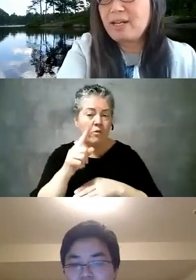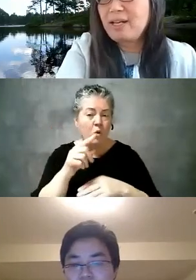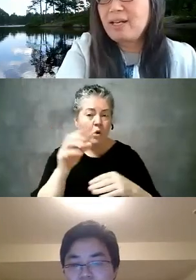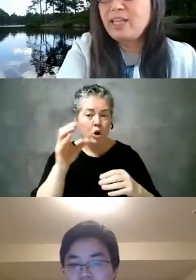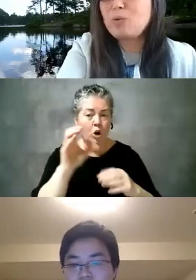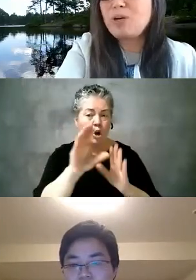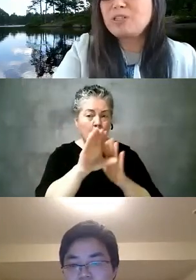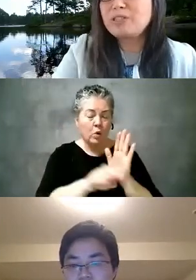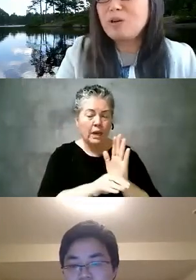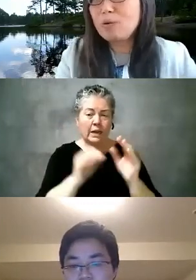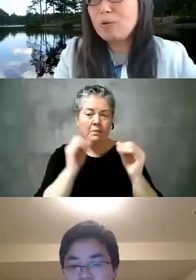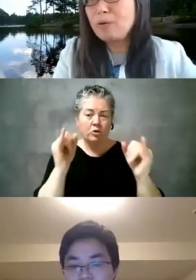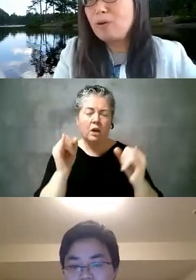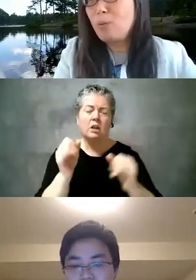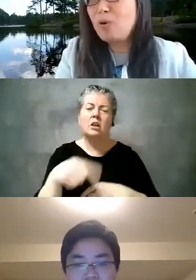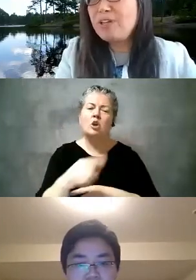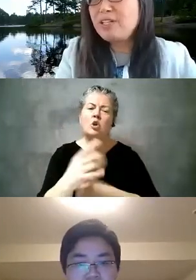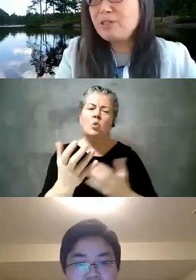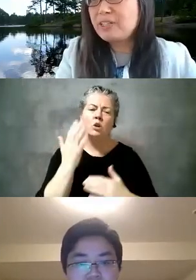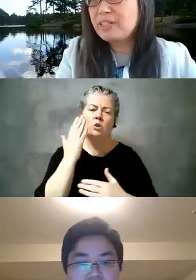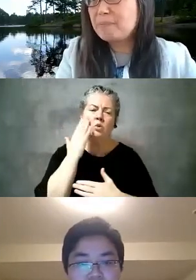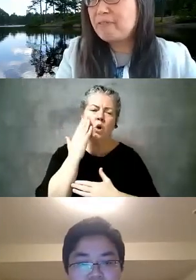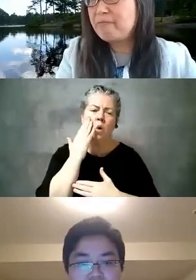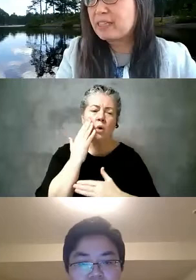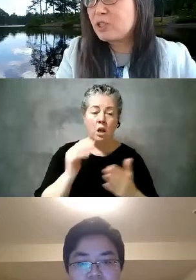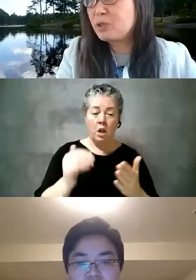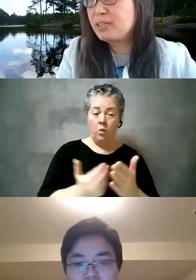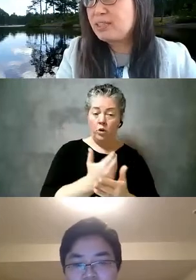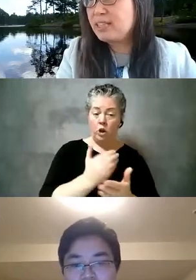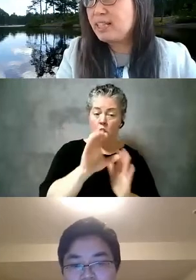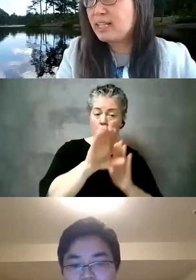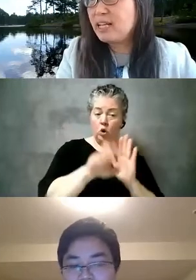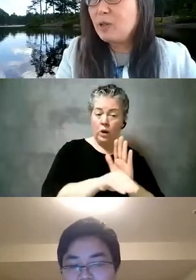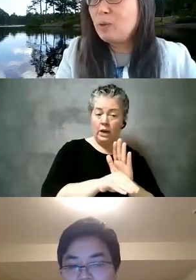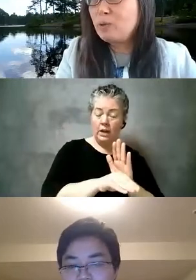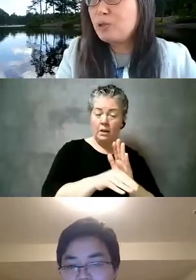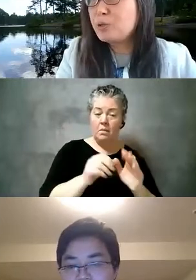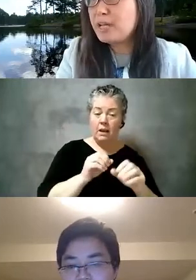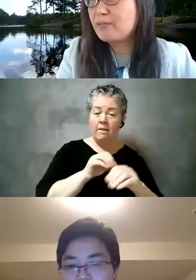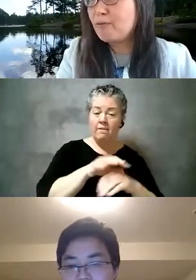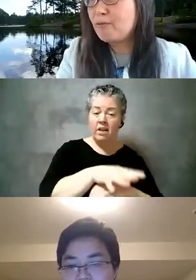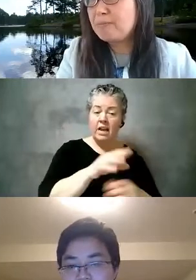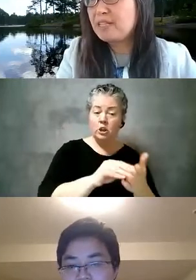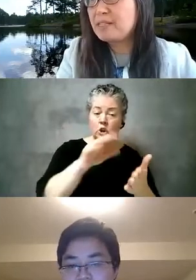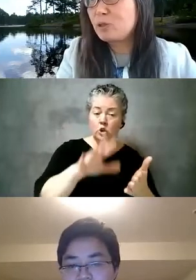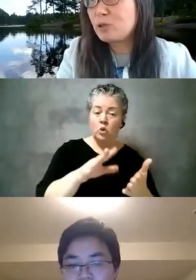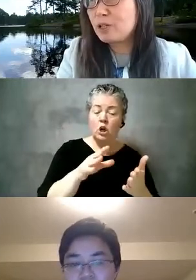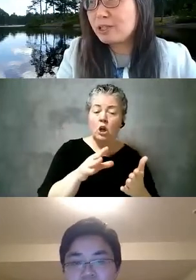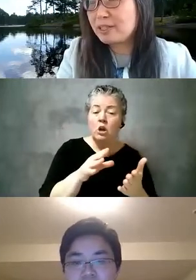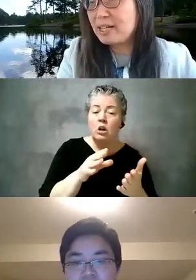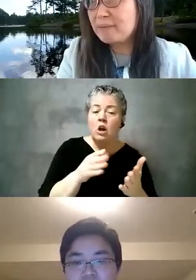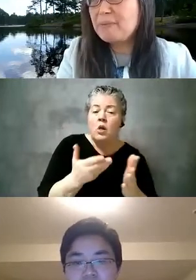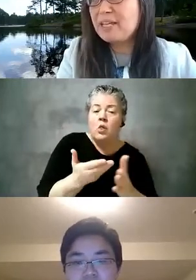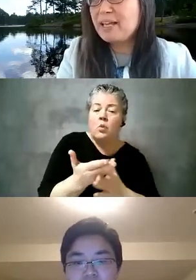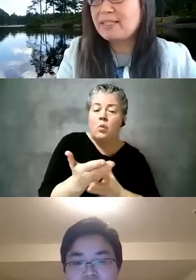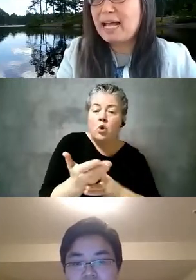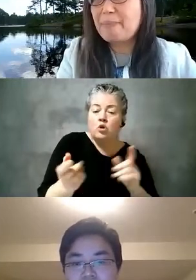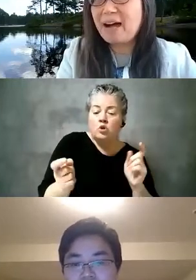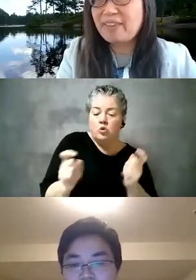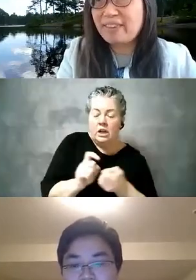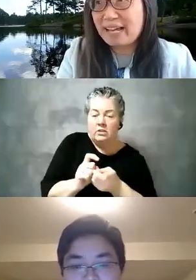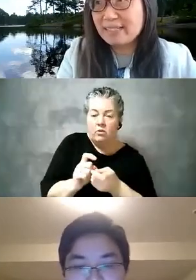instruction? And you want to know, would a new curriculum affect student learning through transforming instruction, maybe